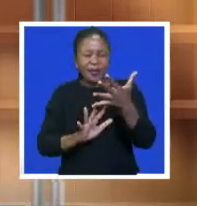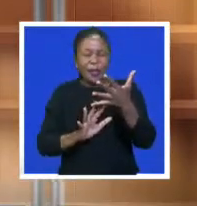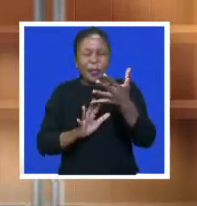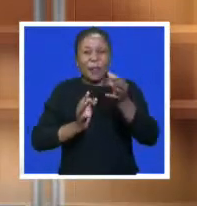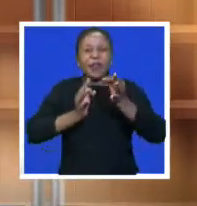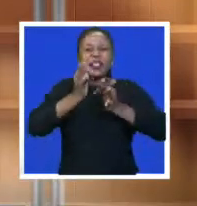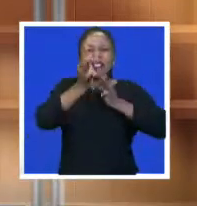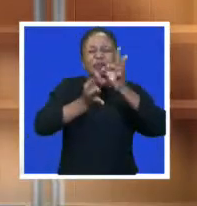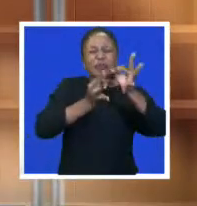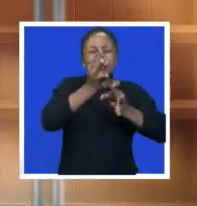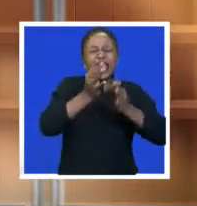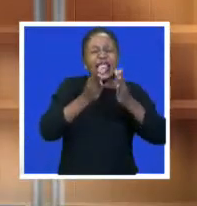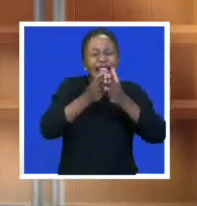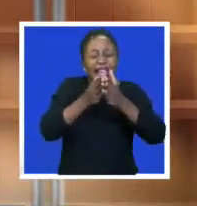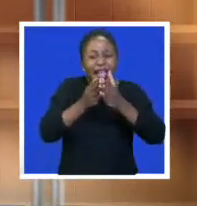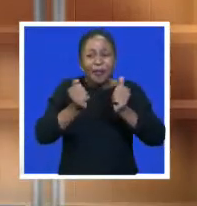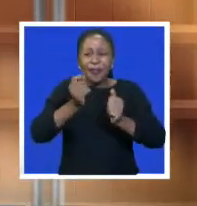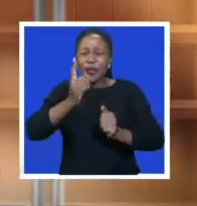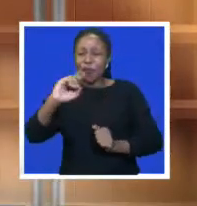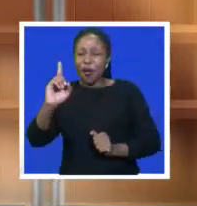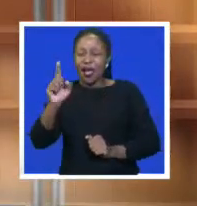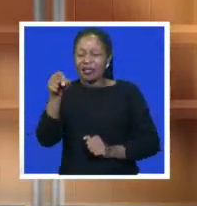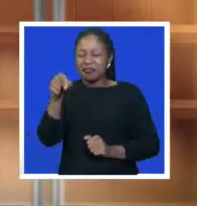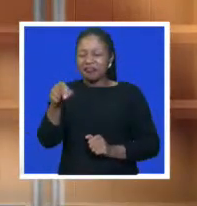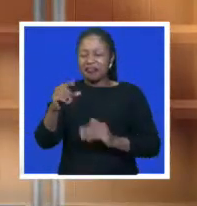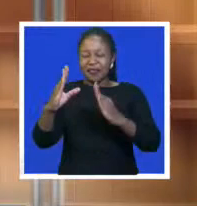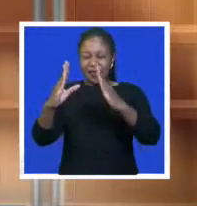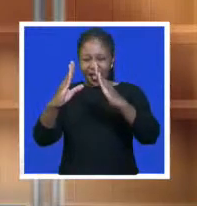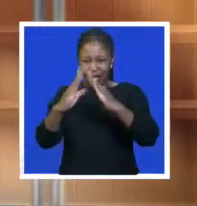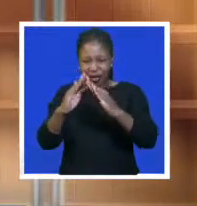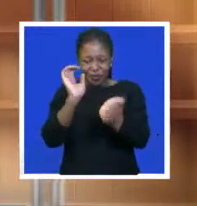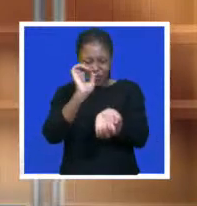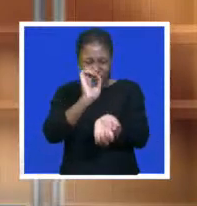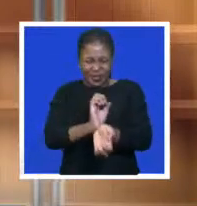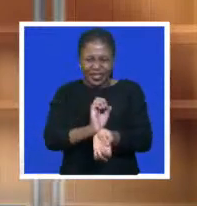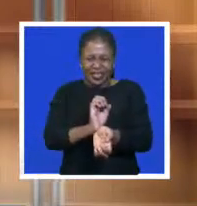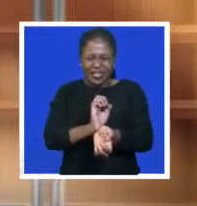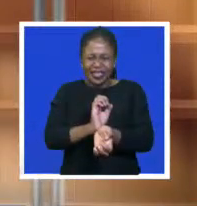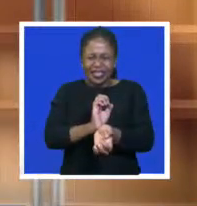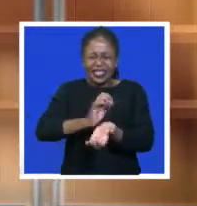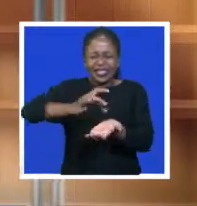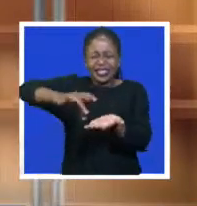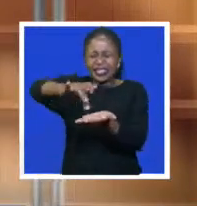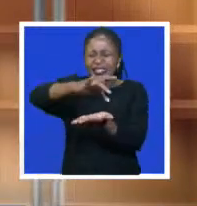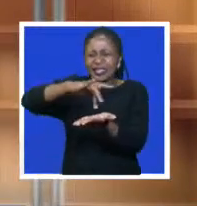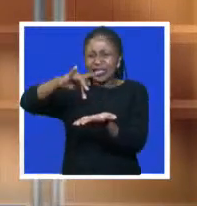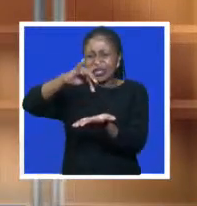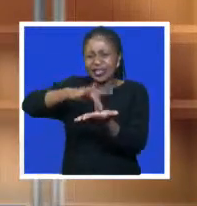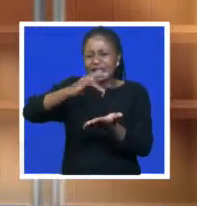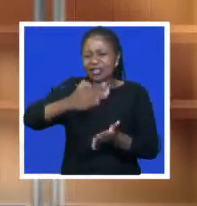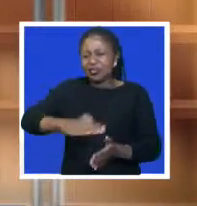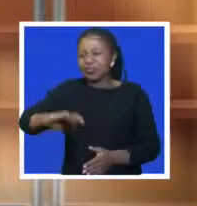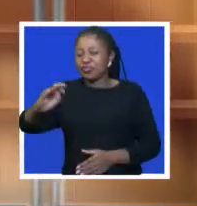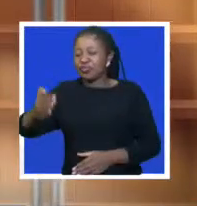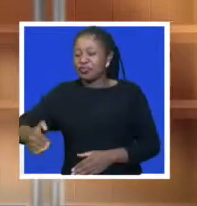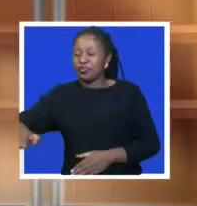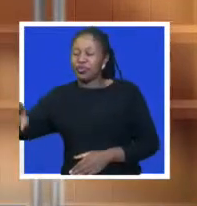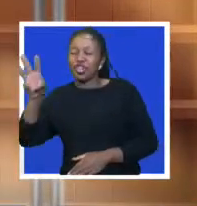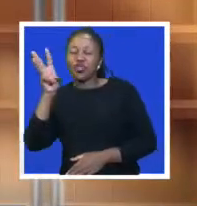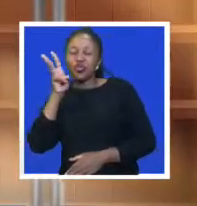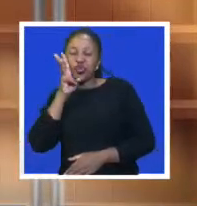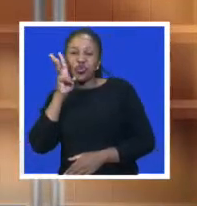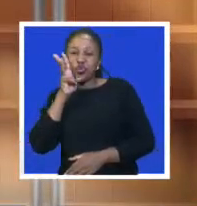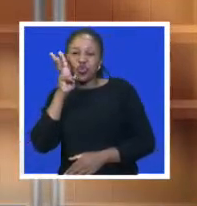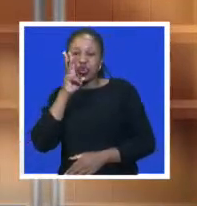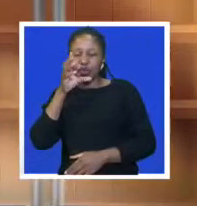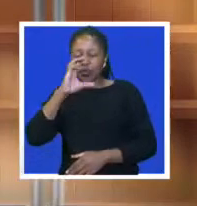a prison. That is, it is actually in the sea. So let's now apply language features. Remember, we need to